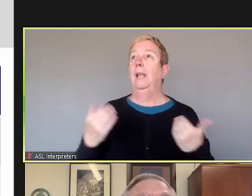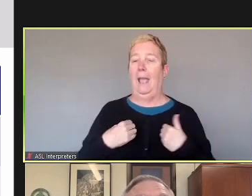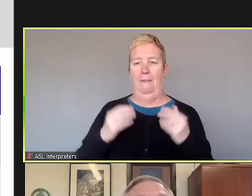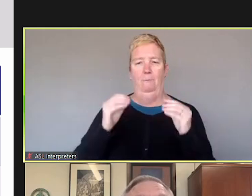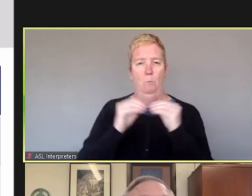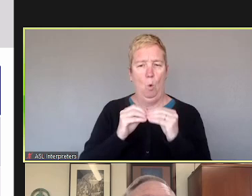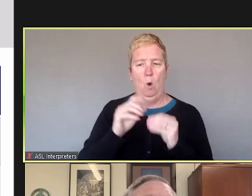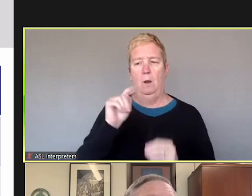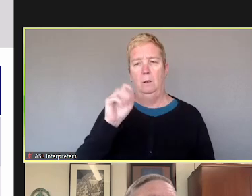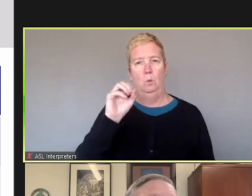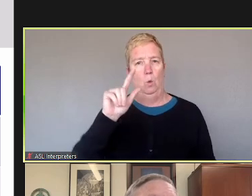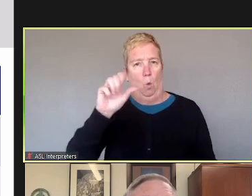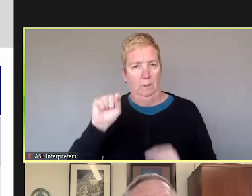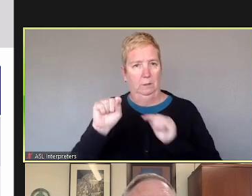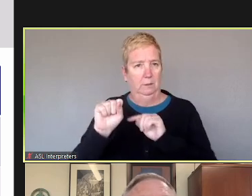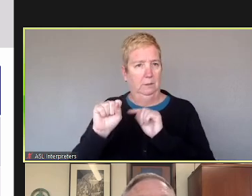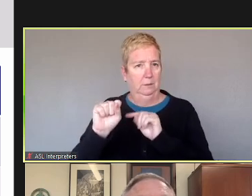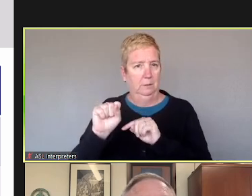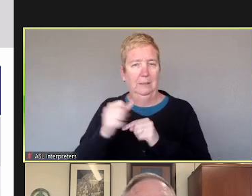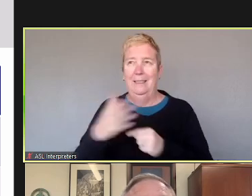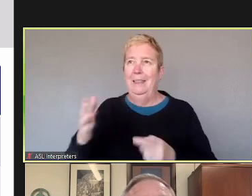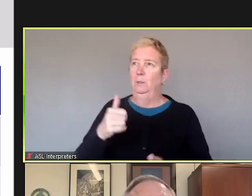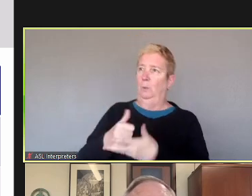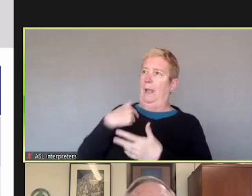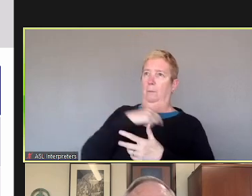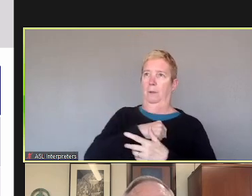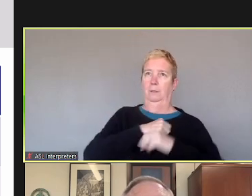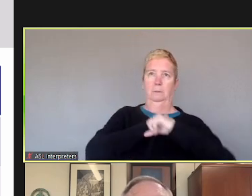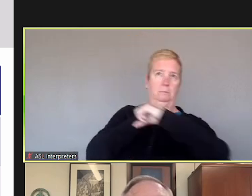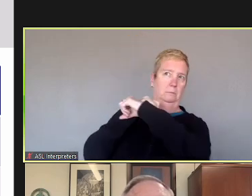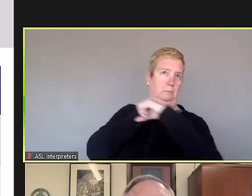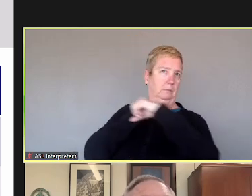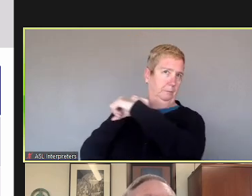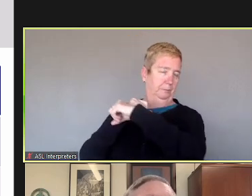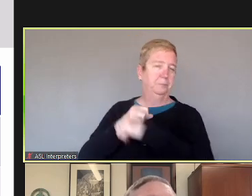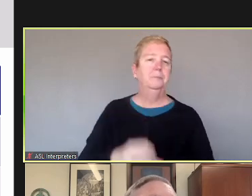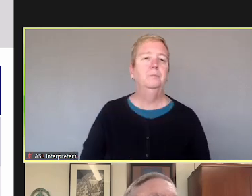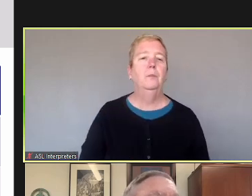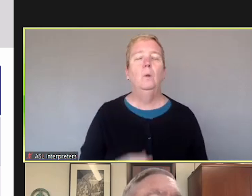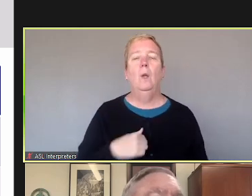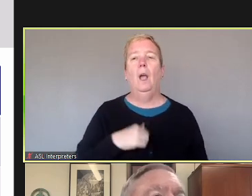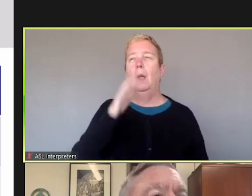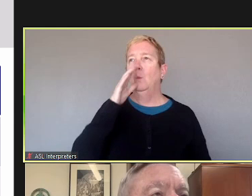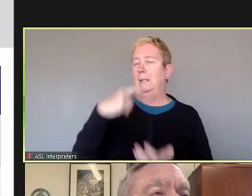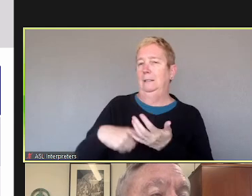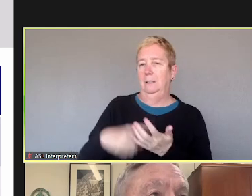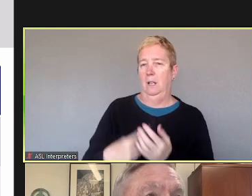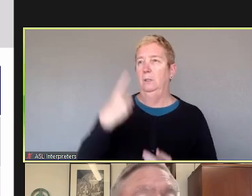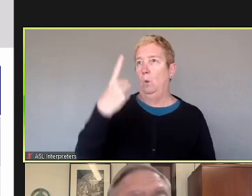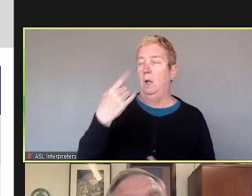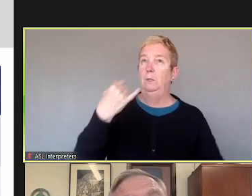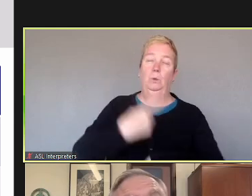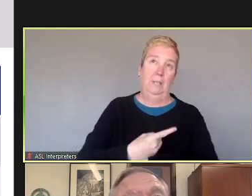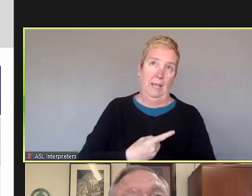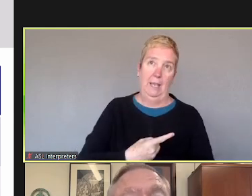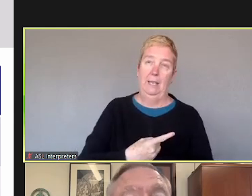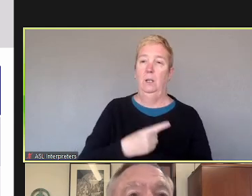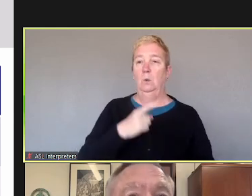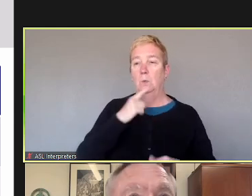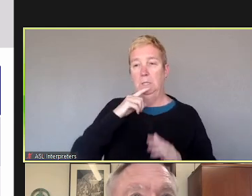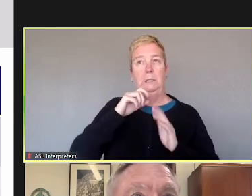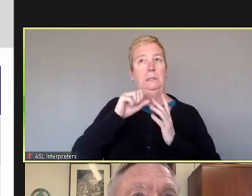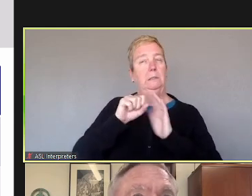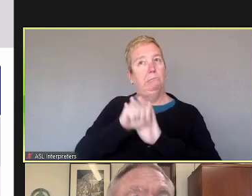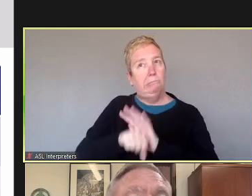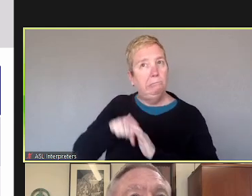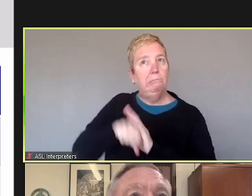tools to fight the coronavirus and all the new variants. And so I want to talk about one today and really drive it home and ask you all for